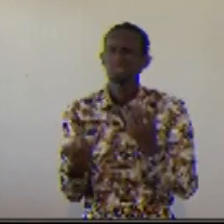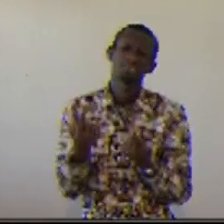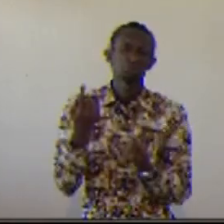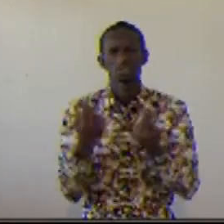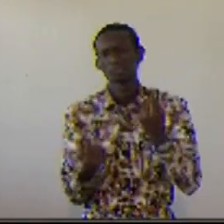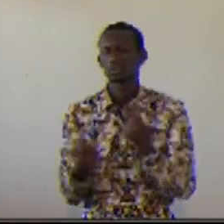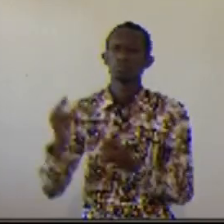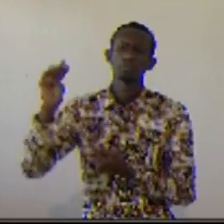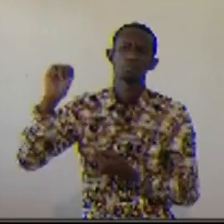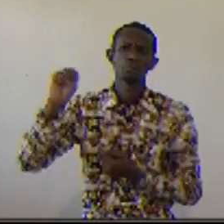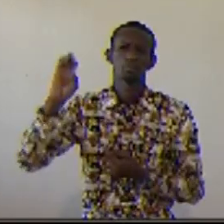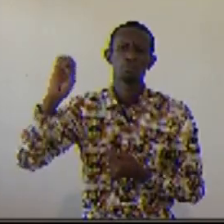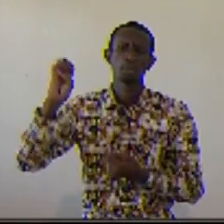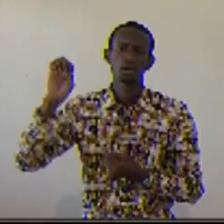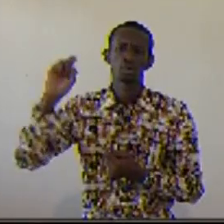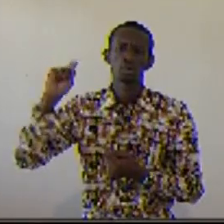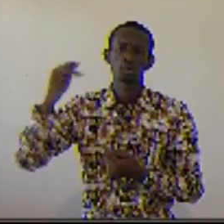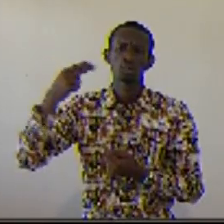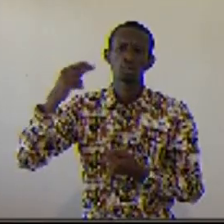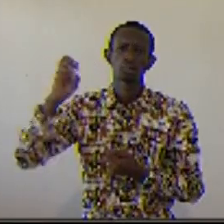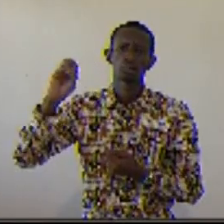from magnesium,